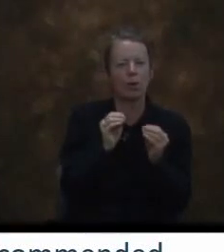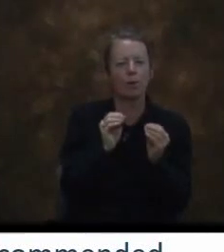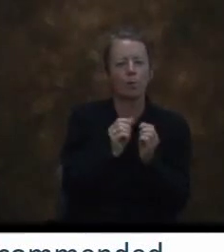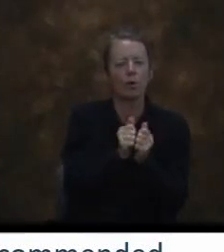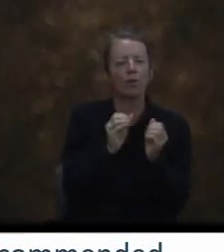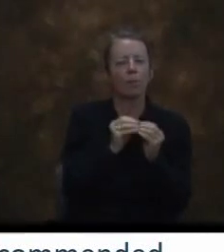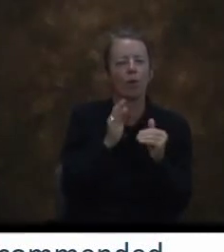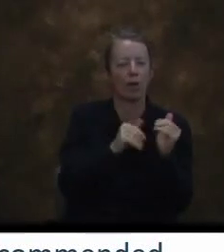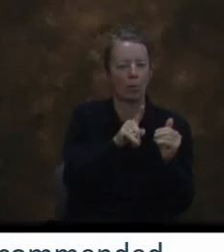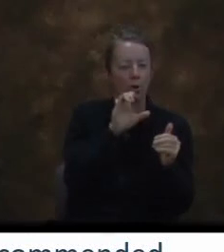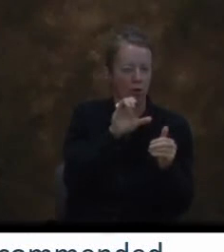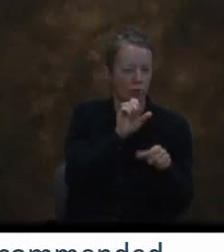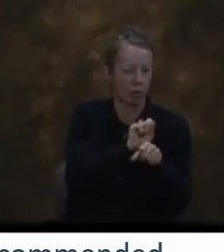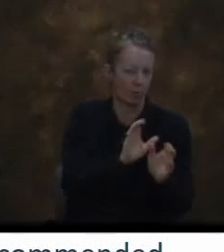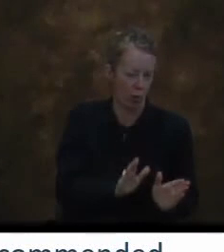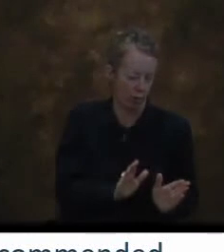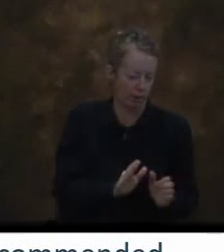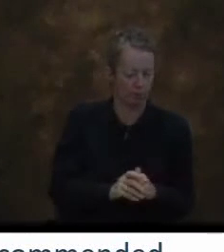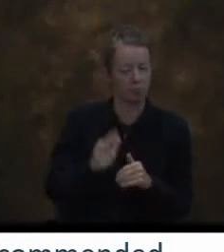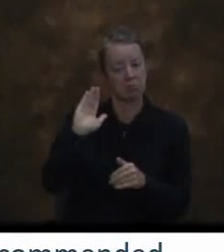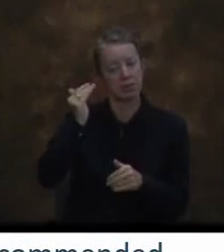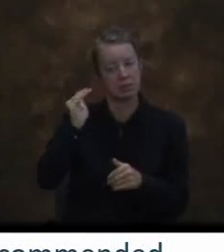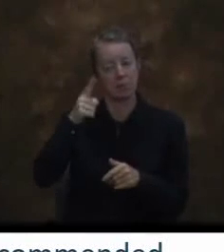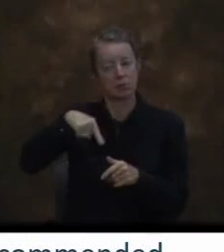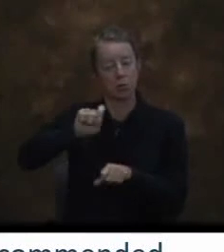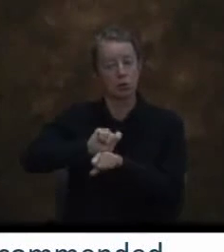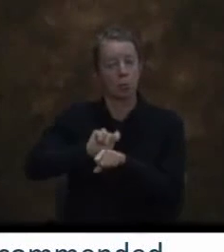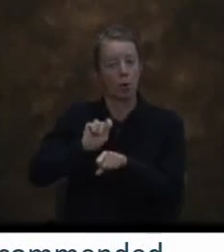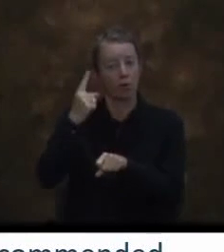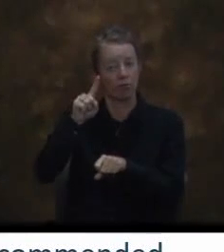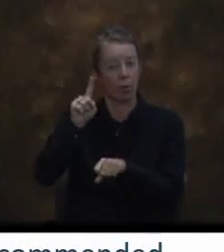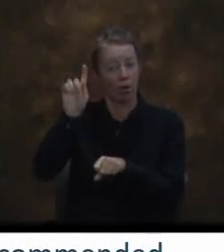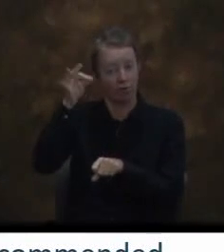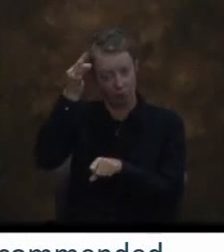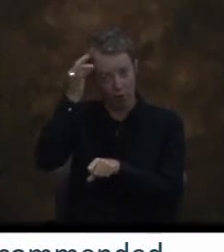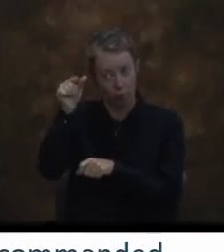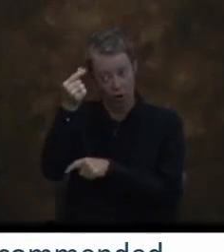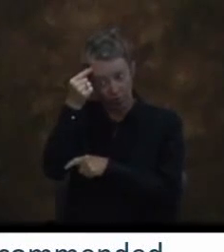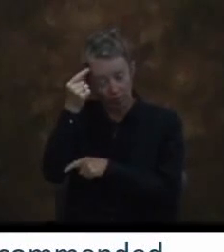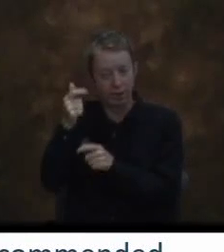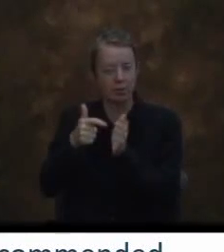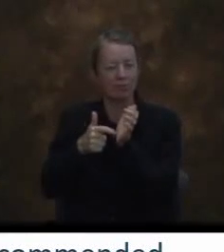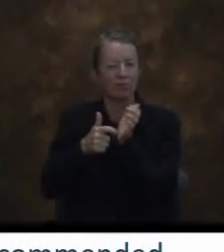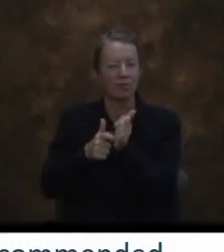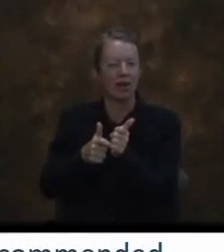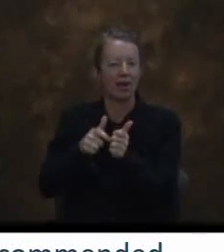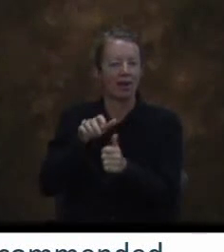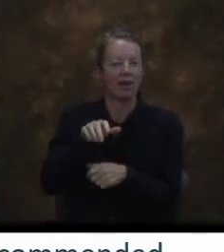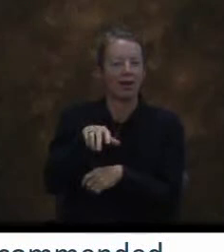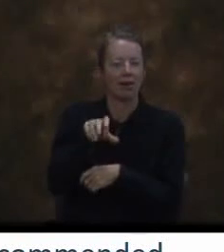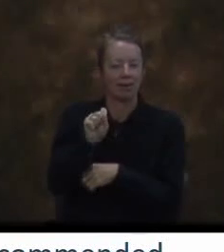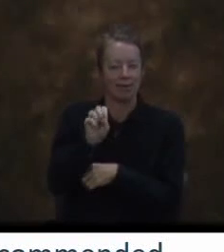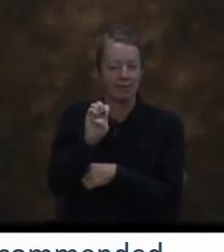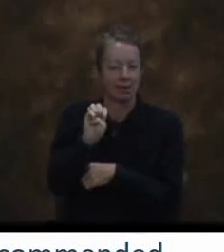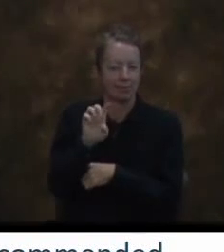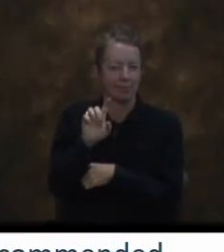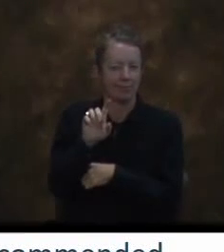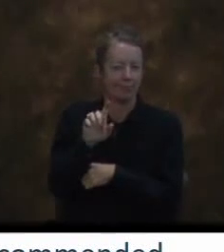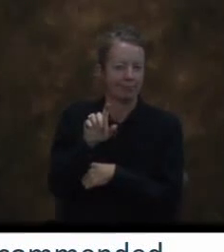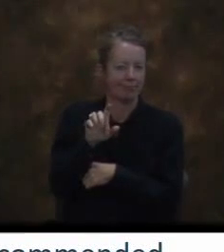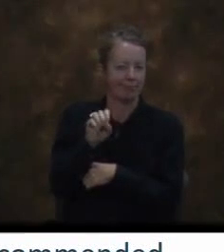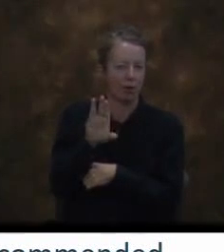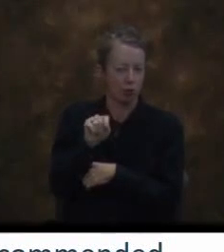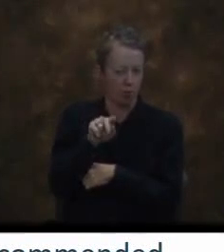It does appear that the federal employee compliance is by November 22nd. More guidance and information forthcoming